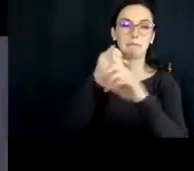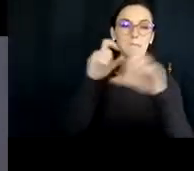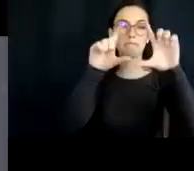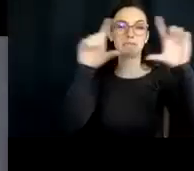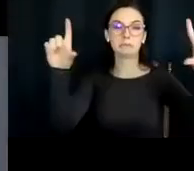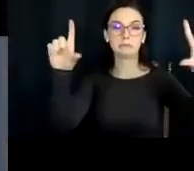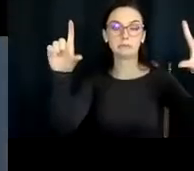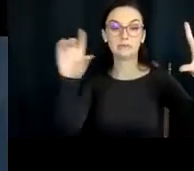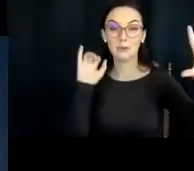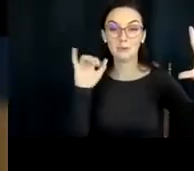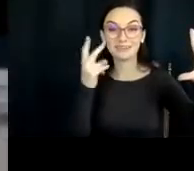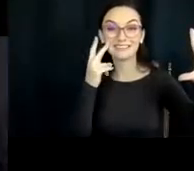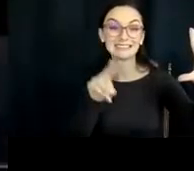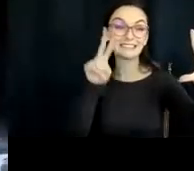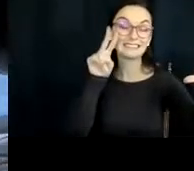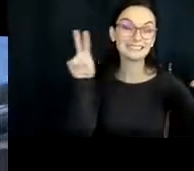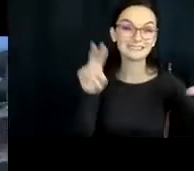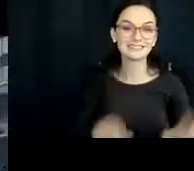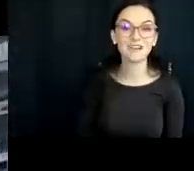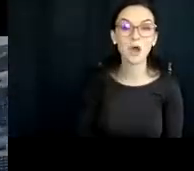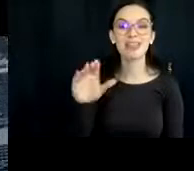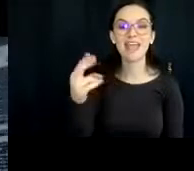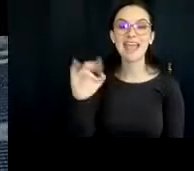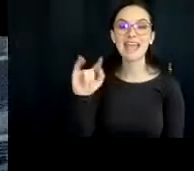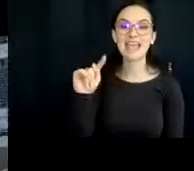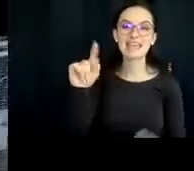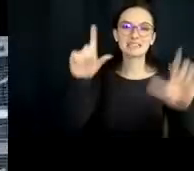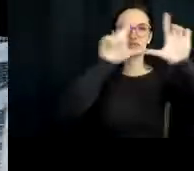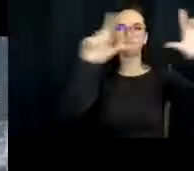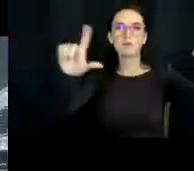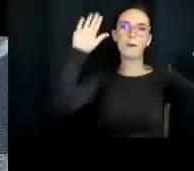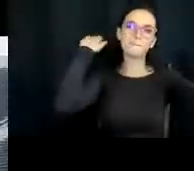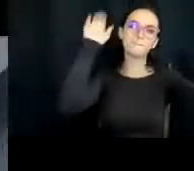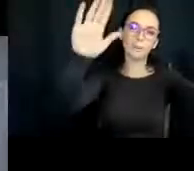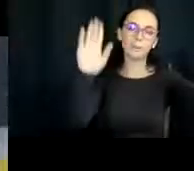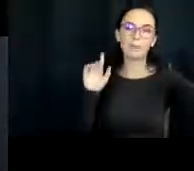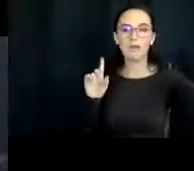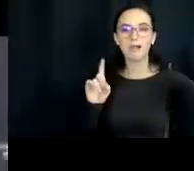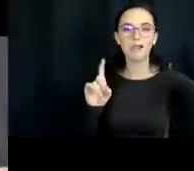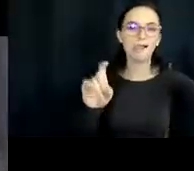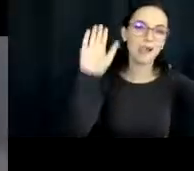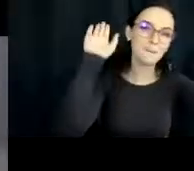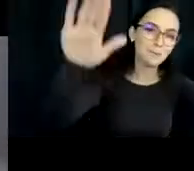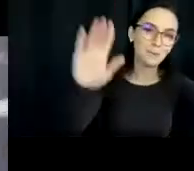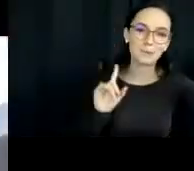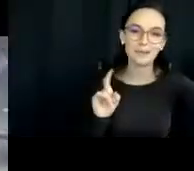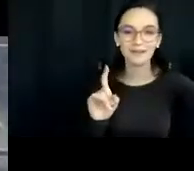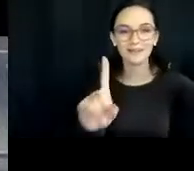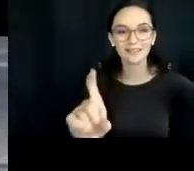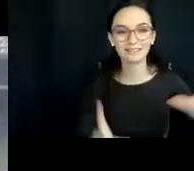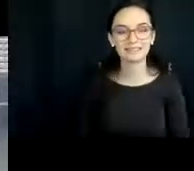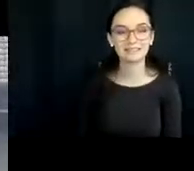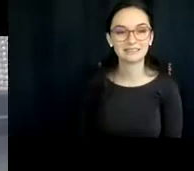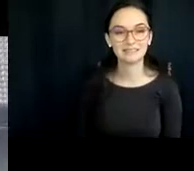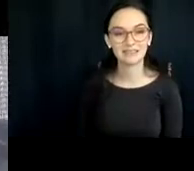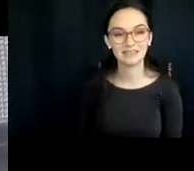Yes, there it is. They hit that on their way out. And that's where the smoke comes out. There's a big cloud and they run out